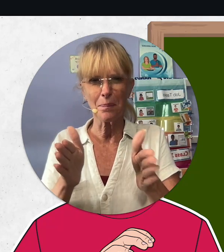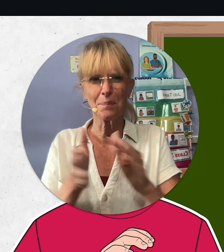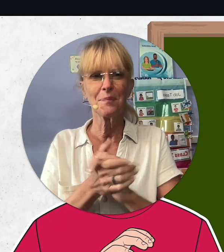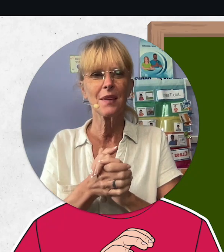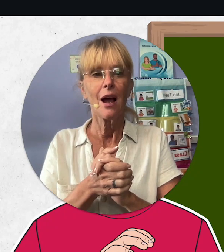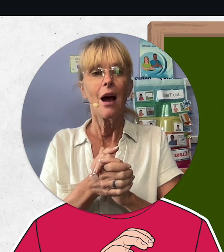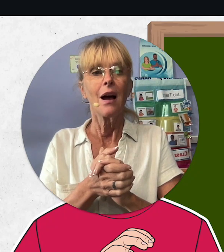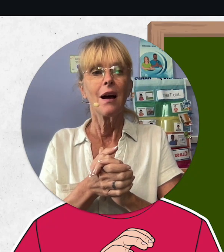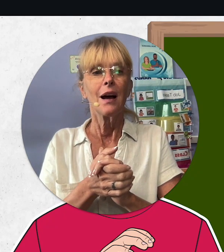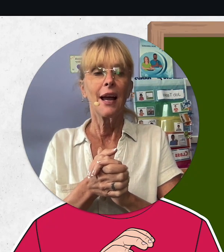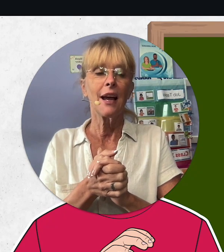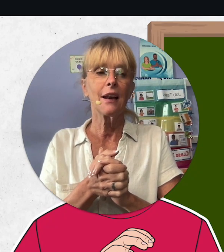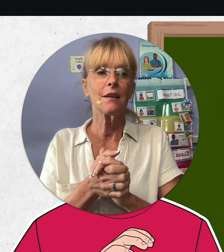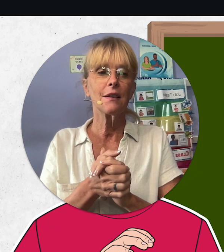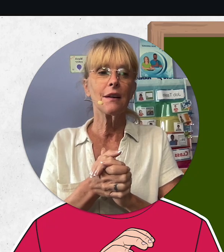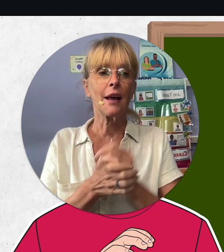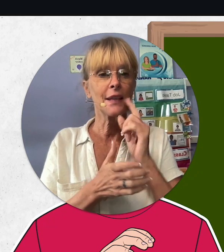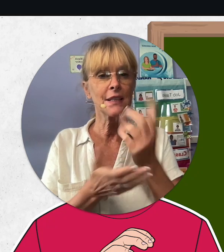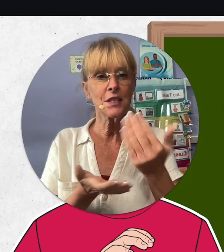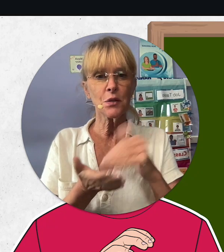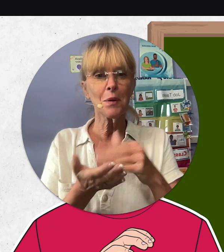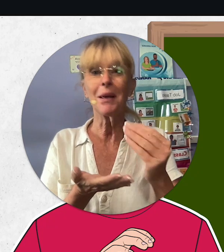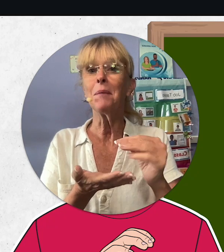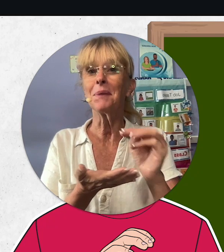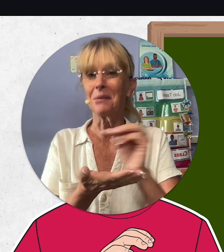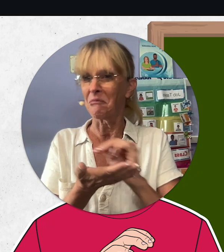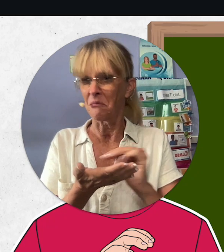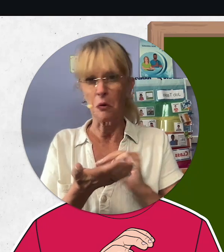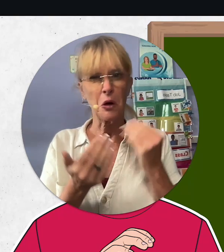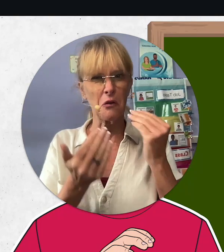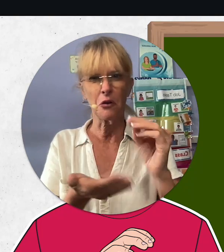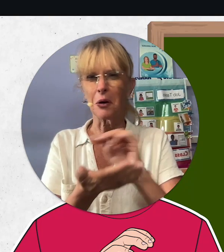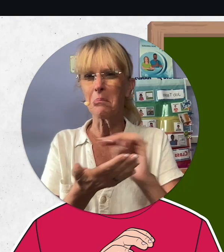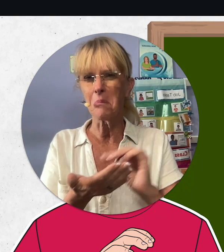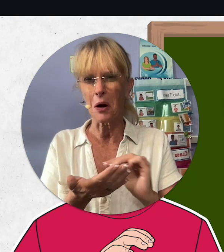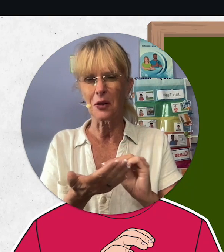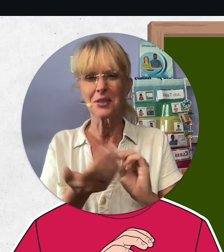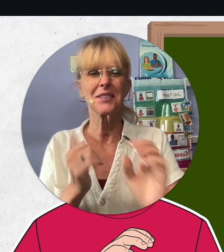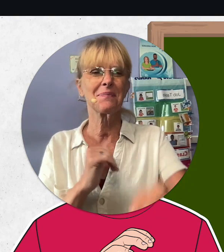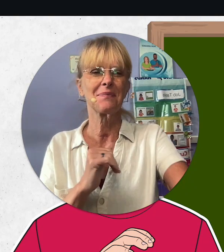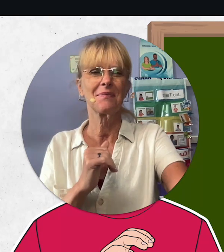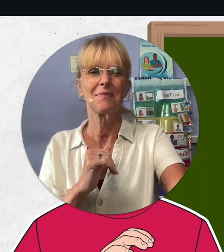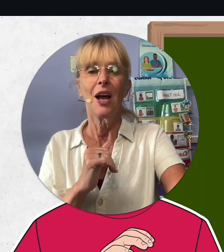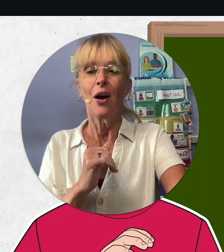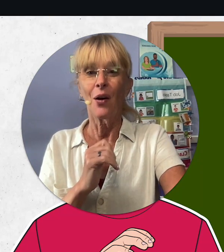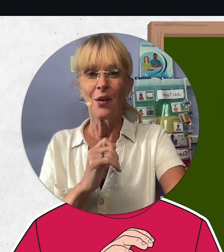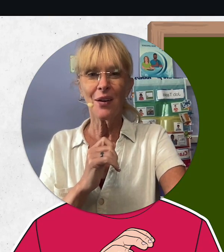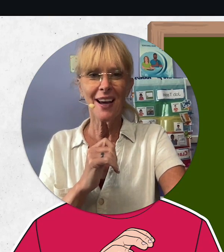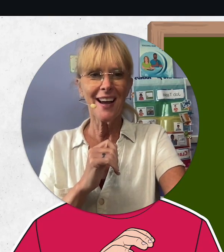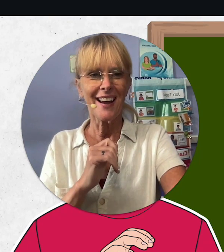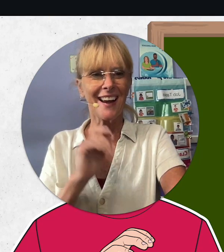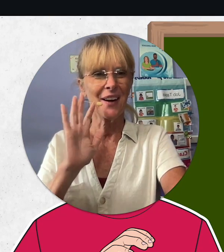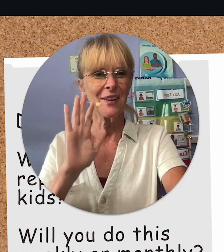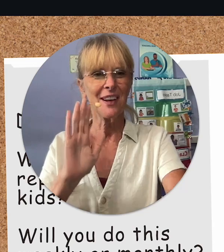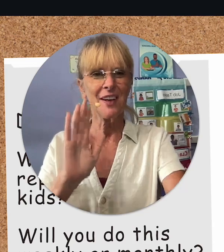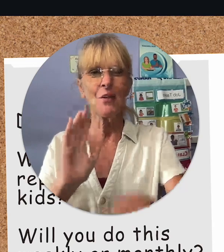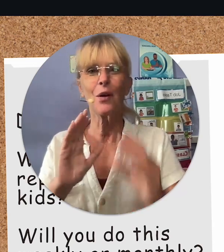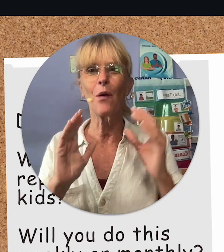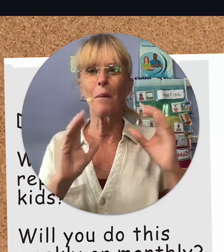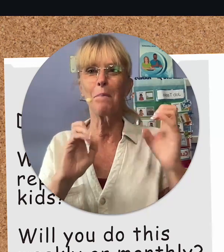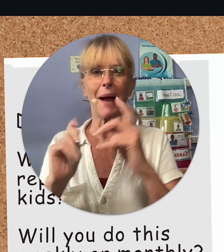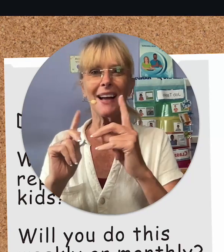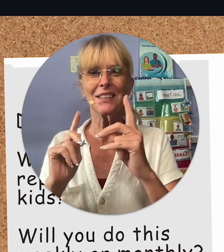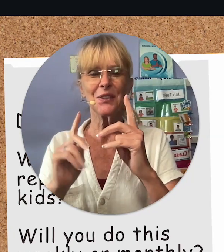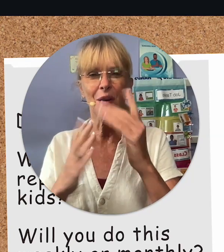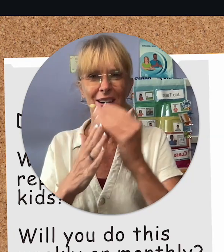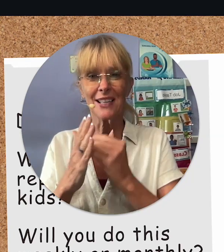shape. And I think this is a repeat, but we'll go for it. Markers. Okay, here we go. We're